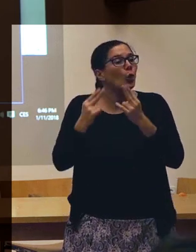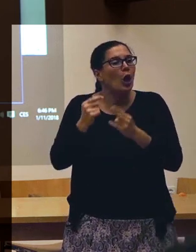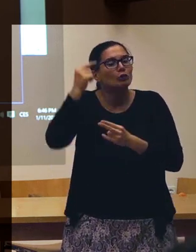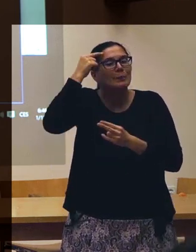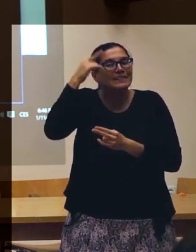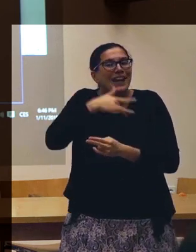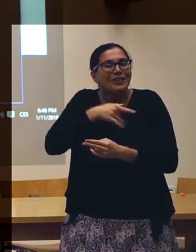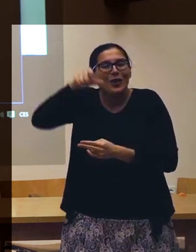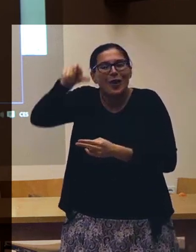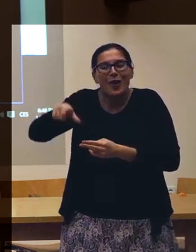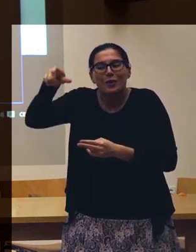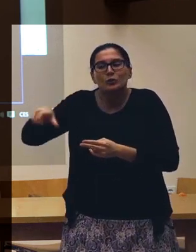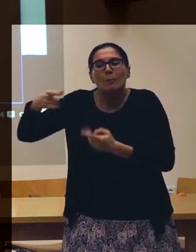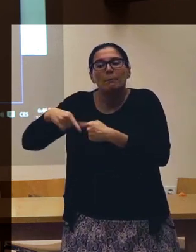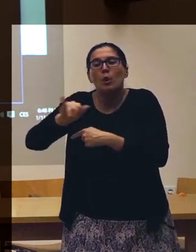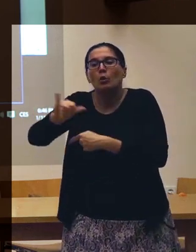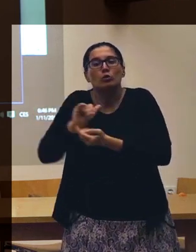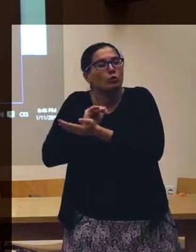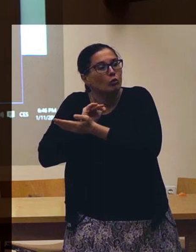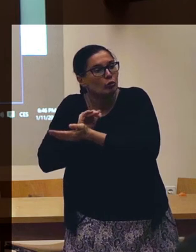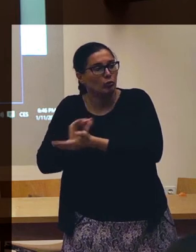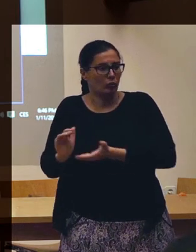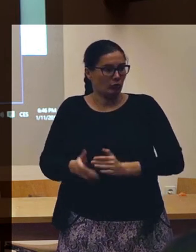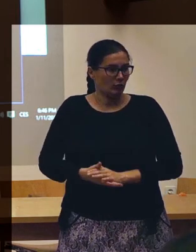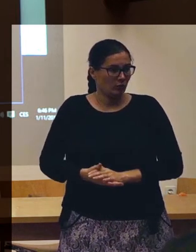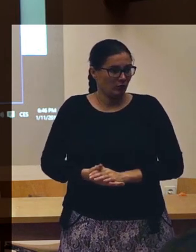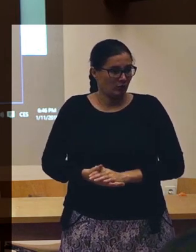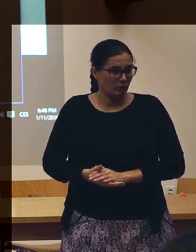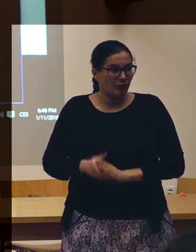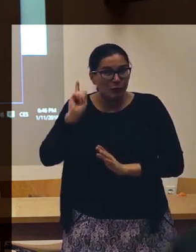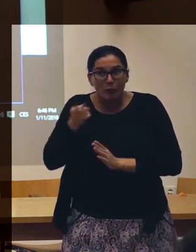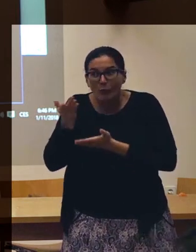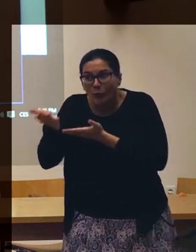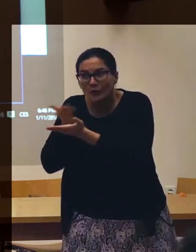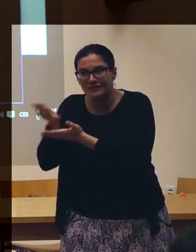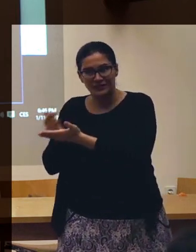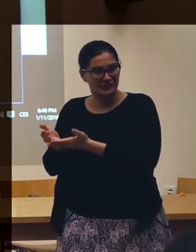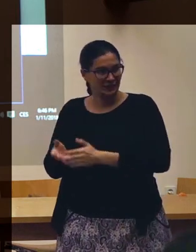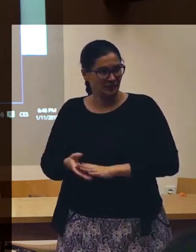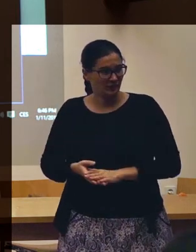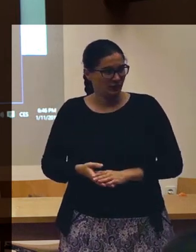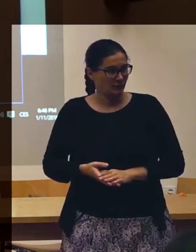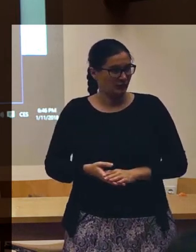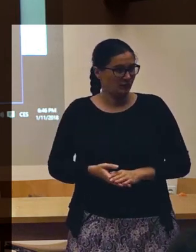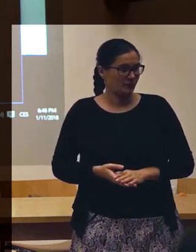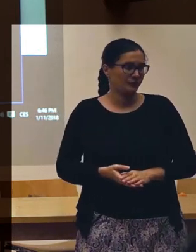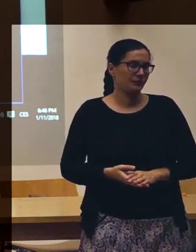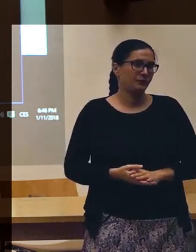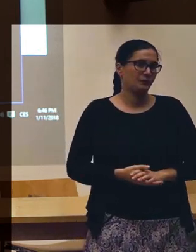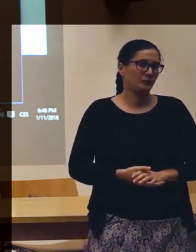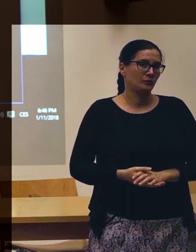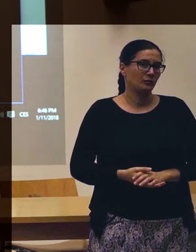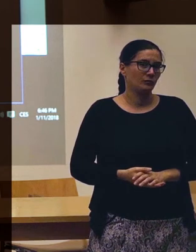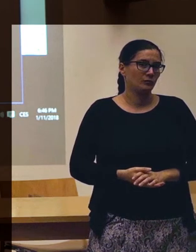not about your individuality as a non-institutional person, or it doesn't matter, to be honest.